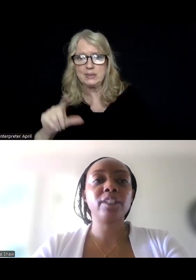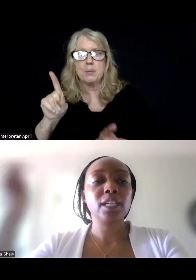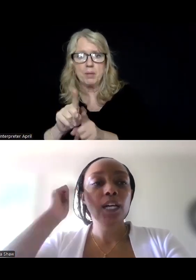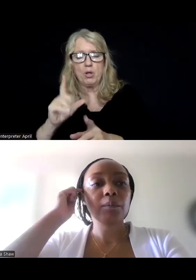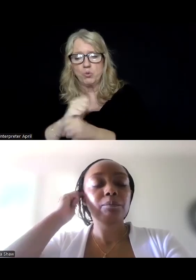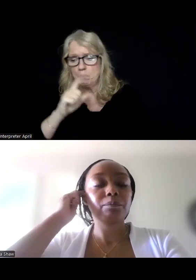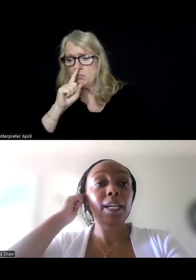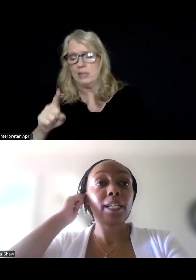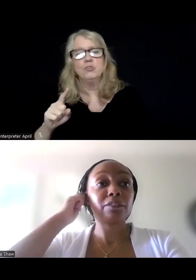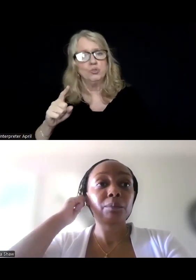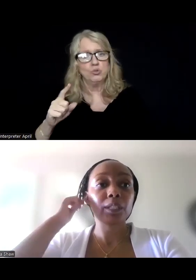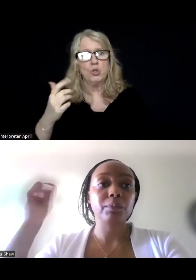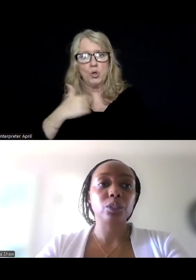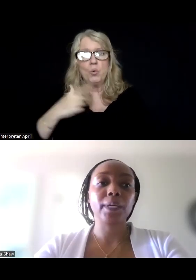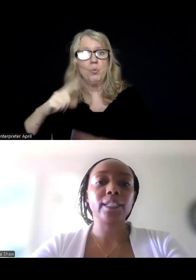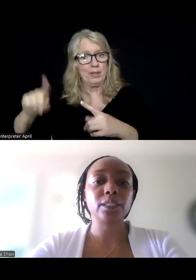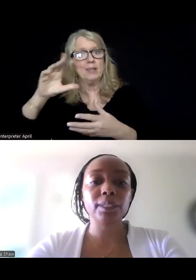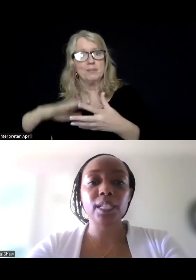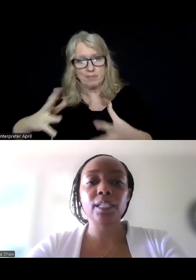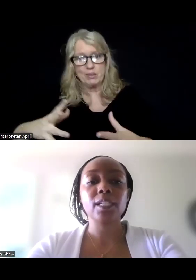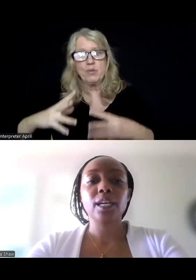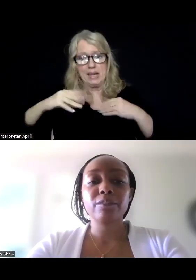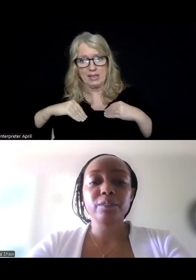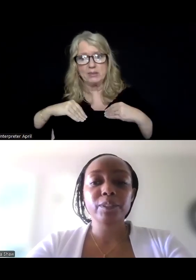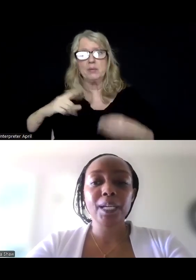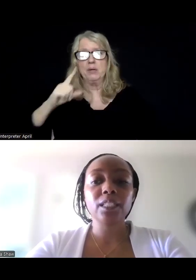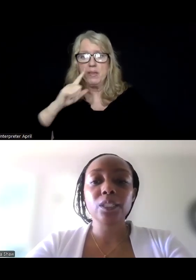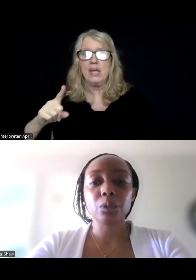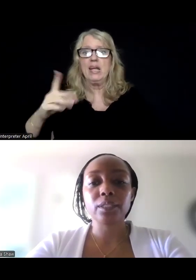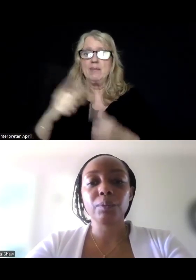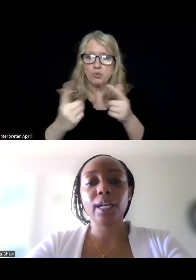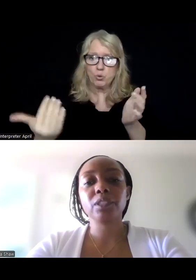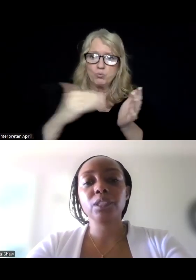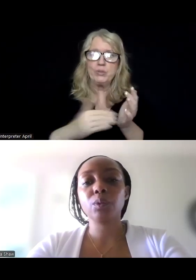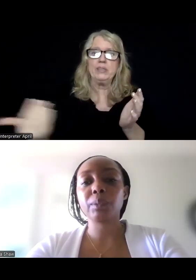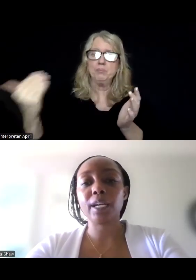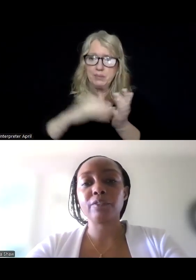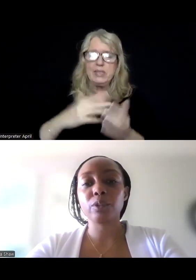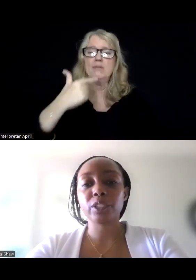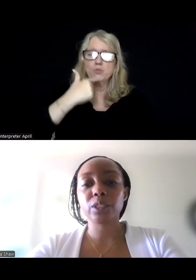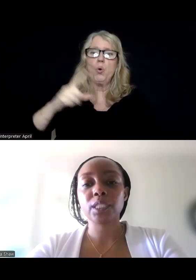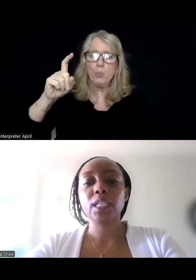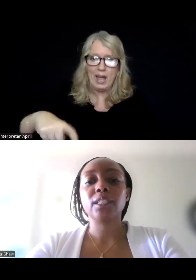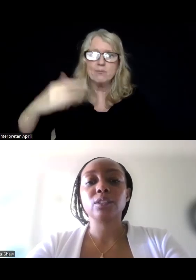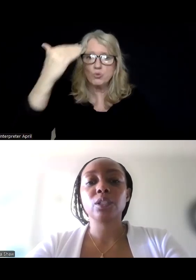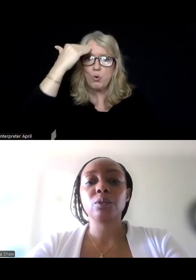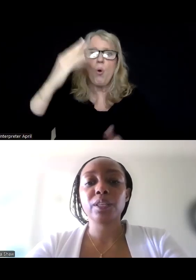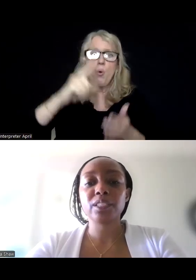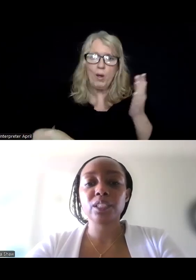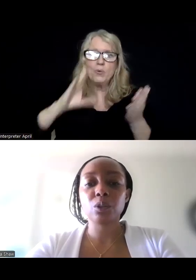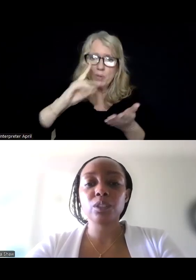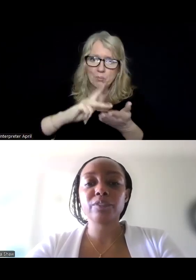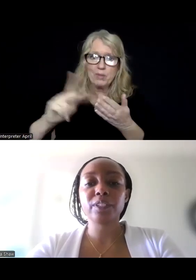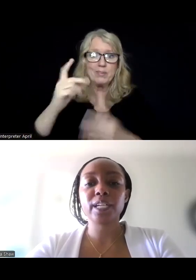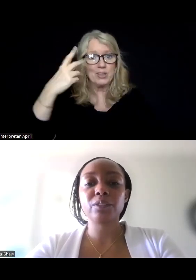have buy-in from our commercial payers, but they have repeatedly told us that we have to know what we're paying for first. And so this